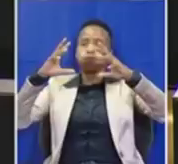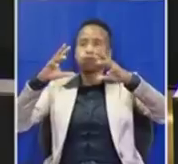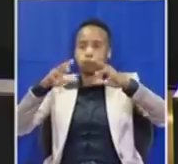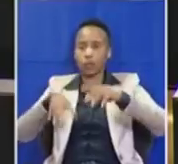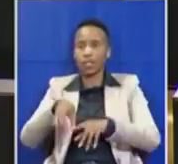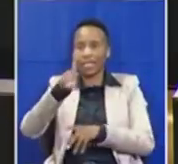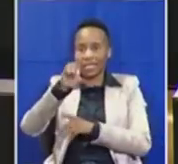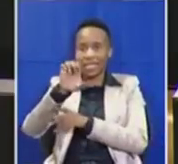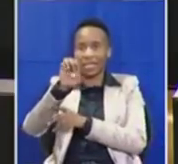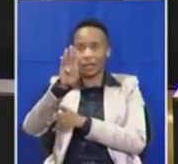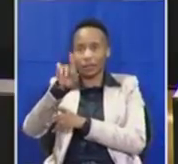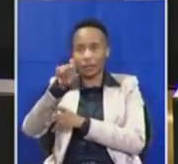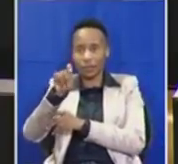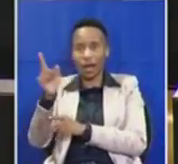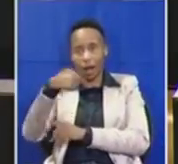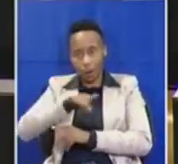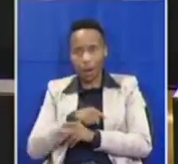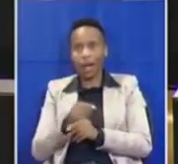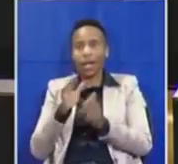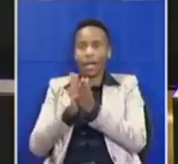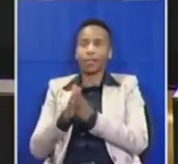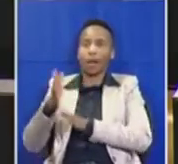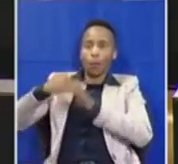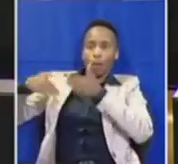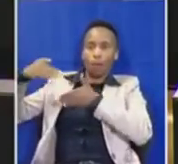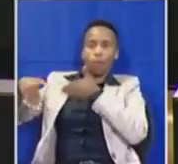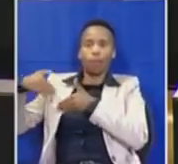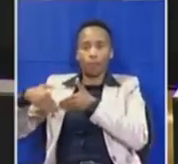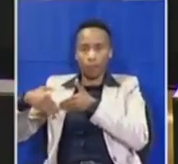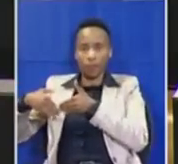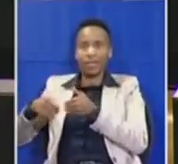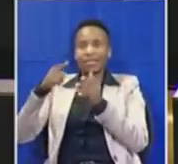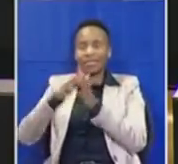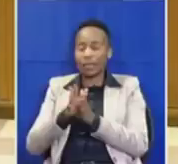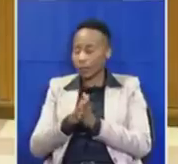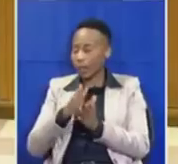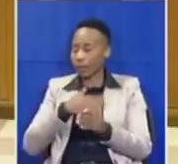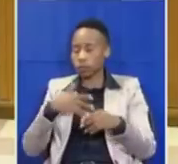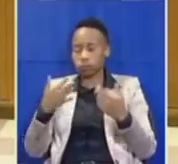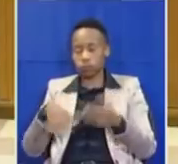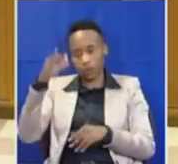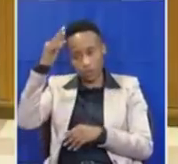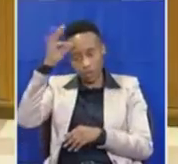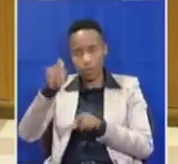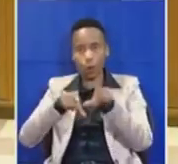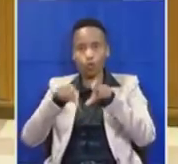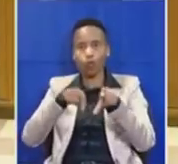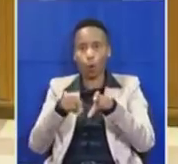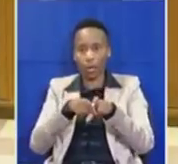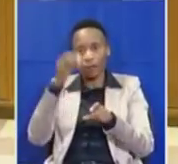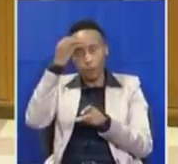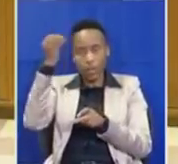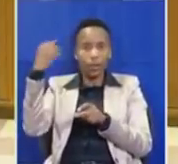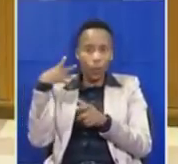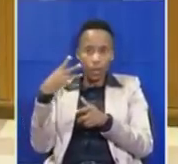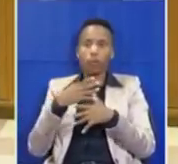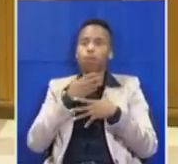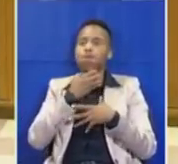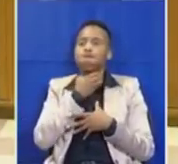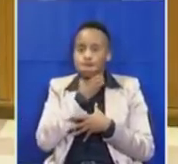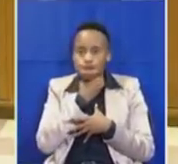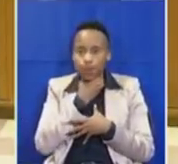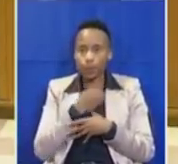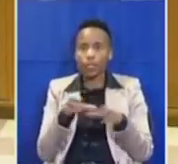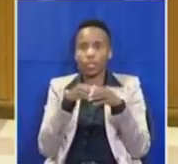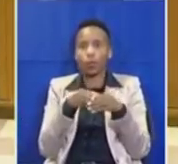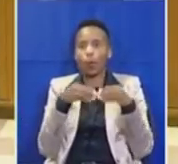take us backwards. It's so obsessed with state control that it's forgot that it's suffocating enterprise and small